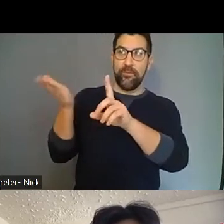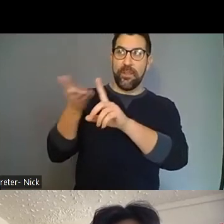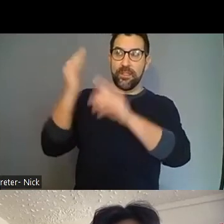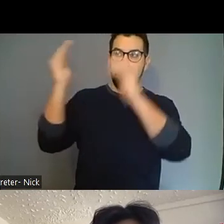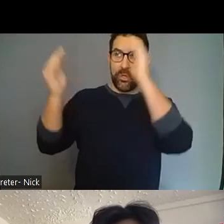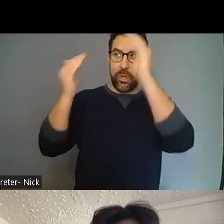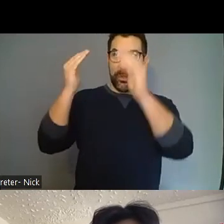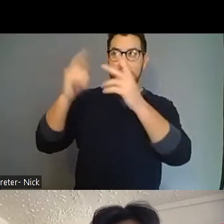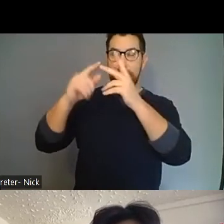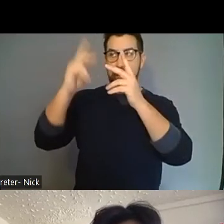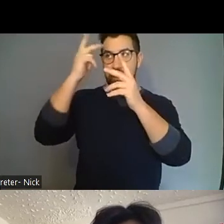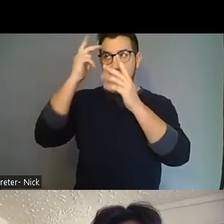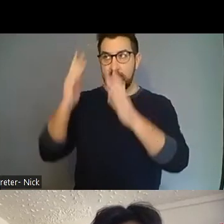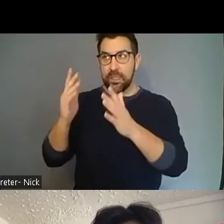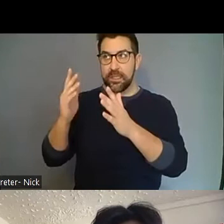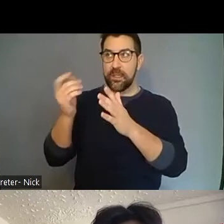government officials to understand that